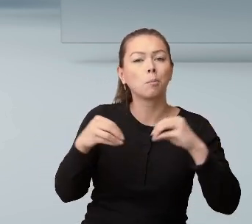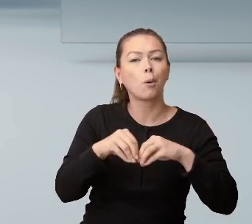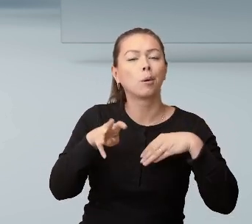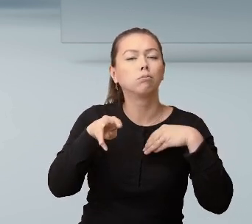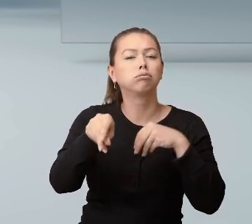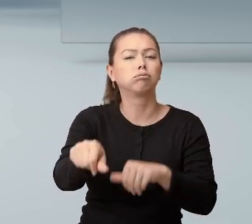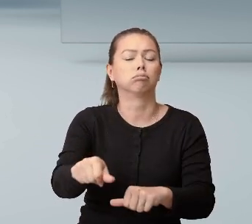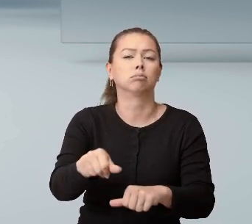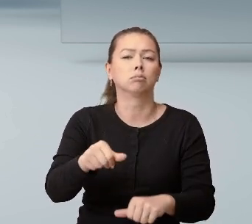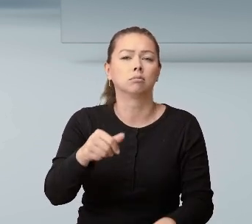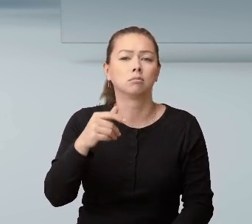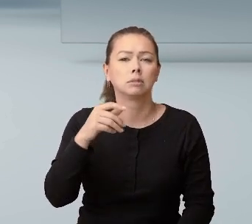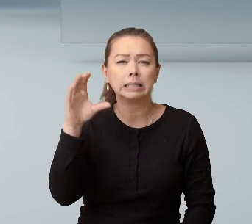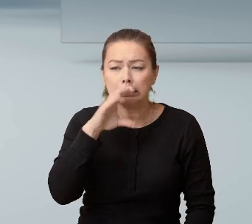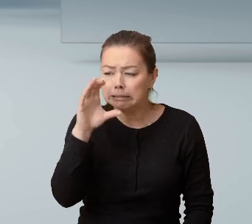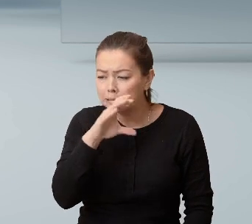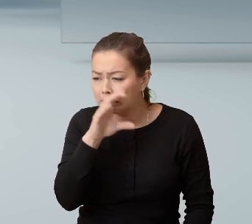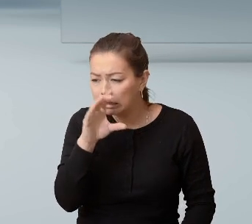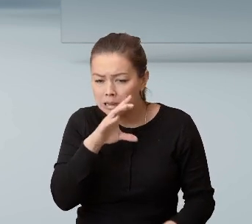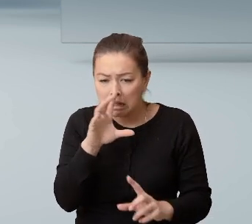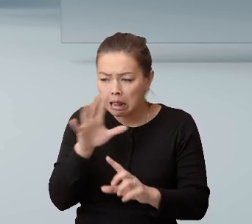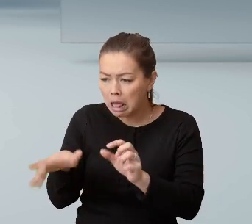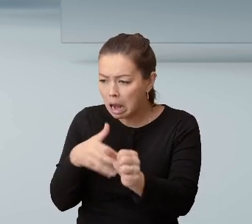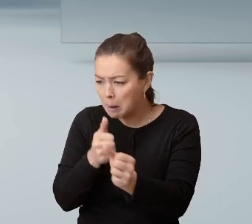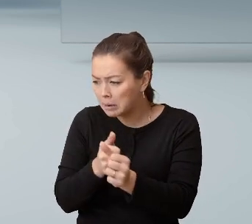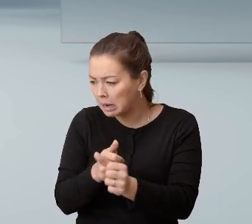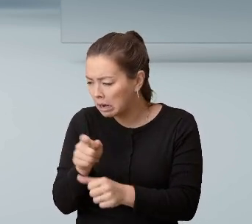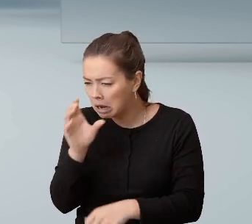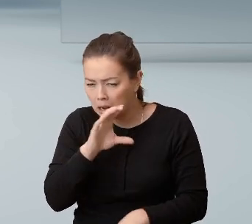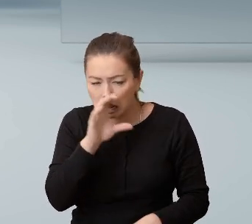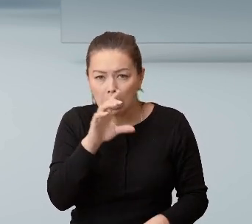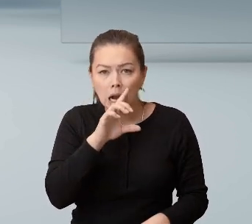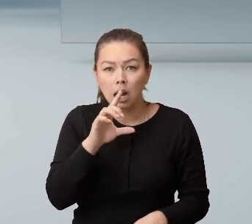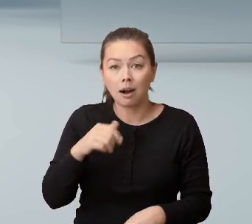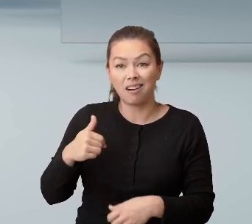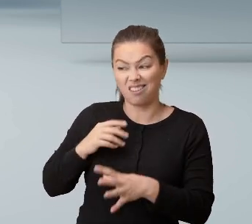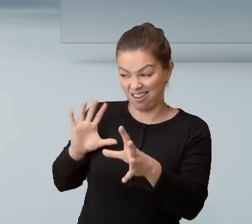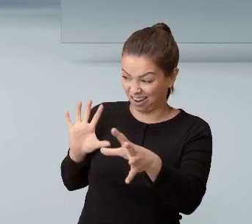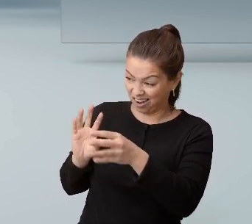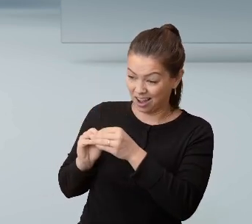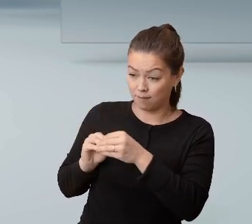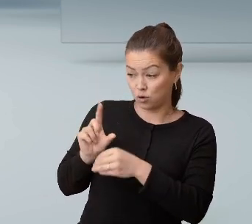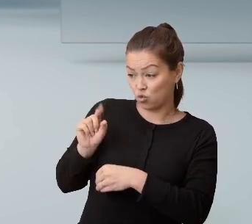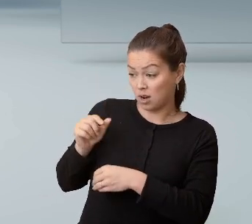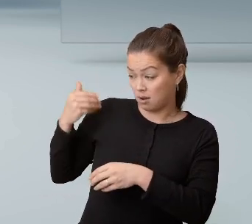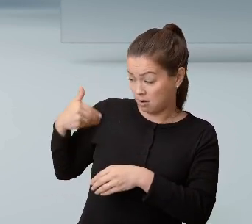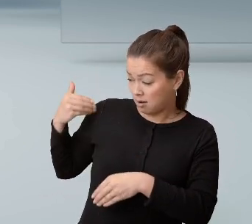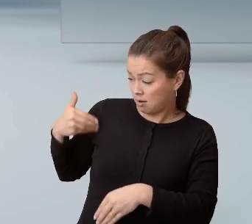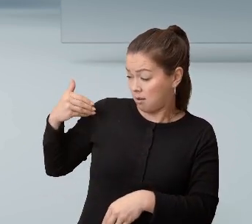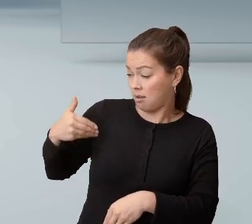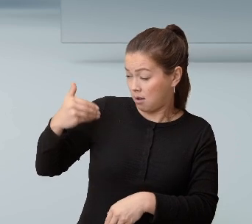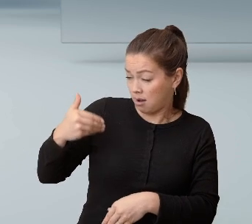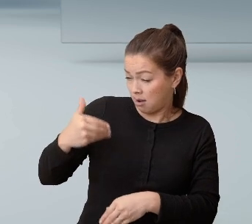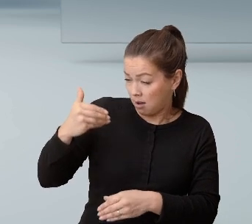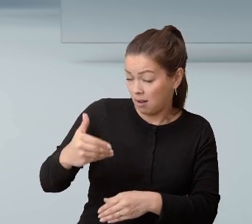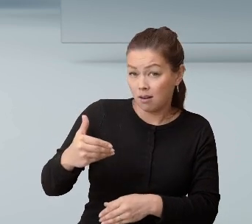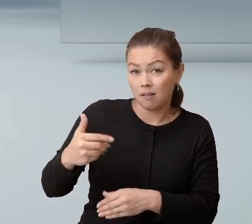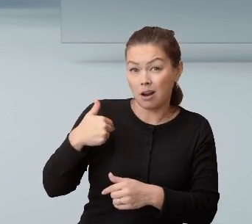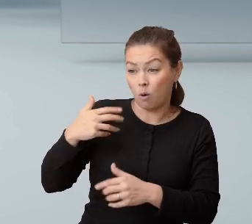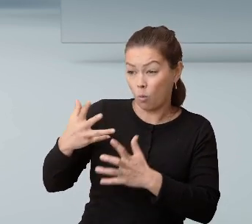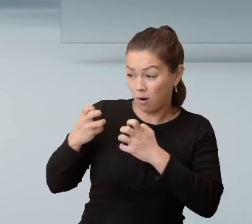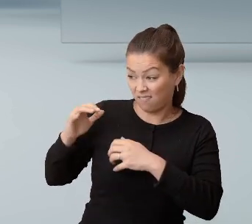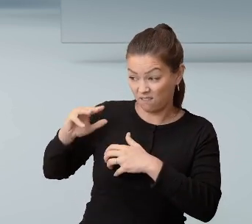efficient. You're not trying to find that latest copy of a file out of the 20 versions available in 5 different